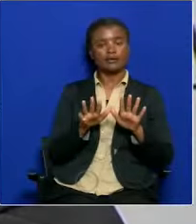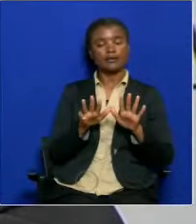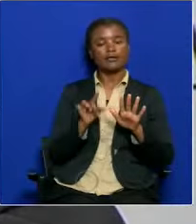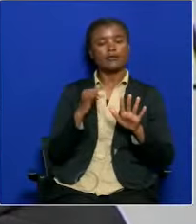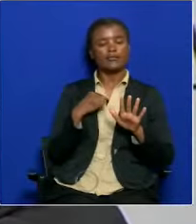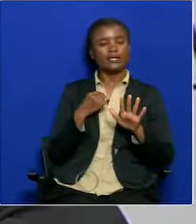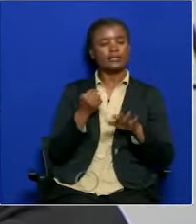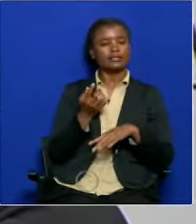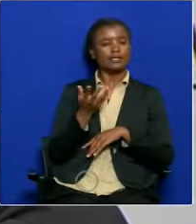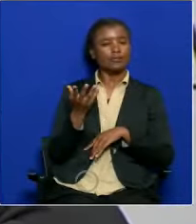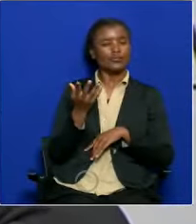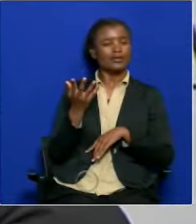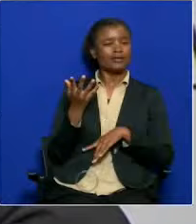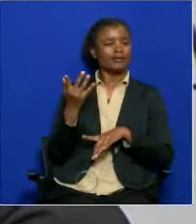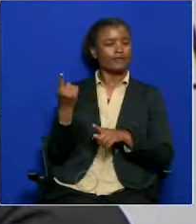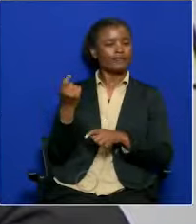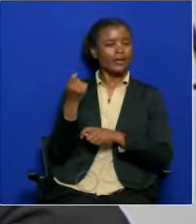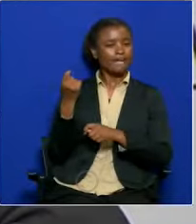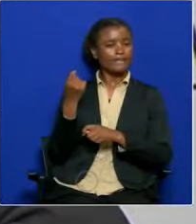in